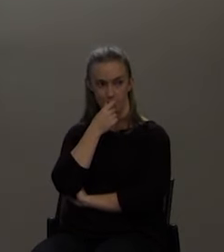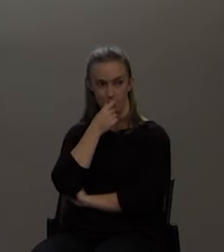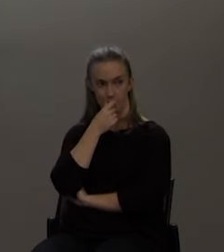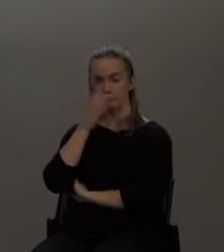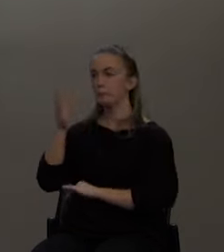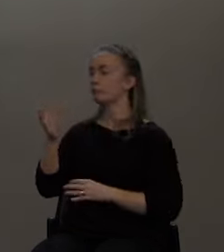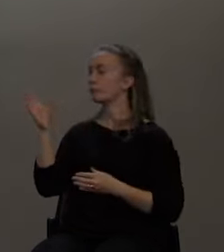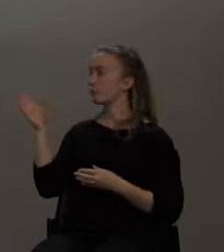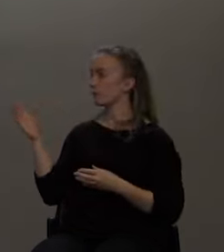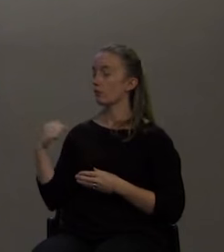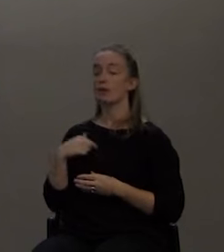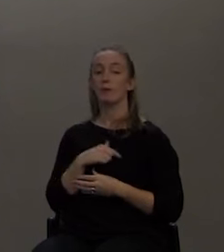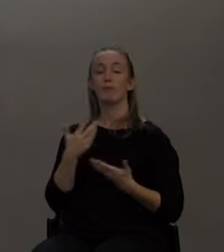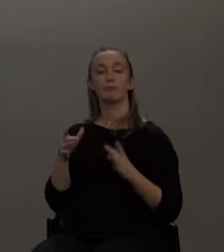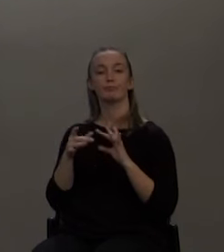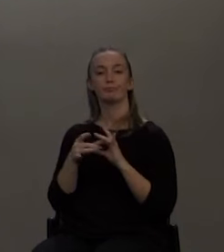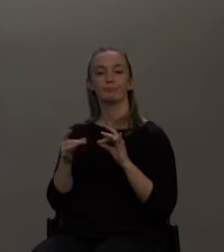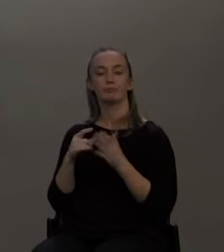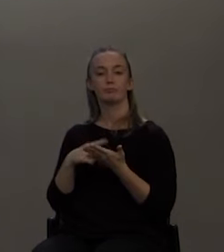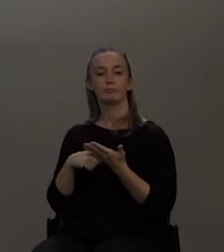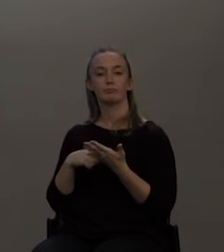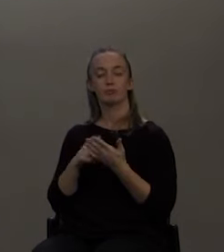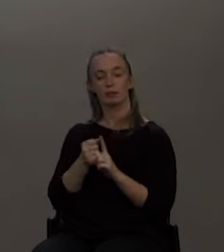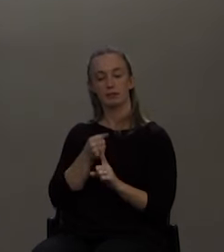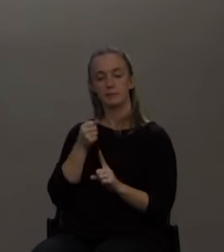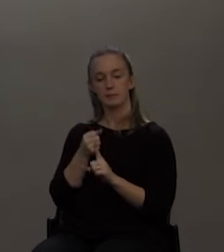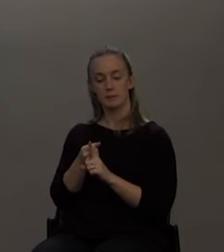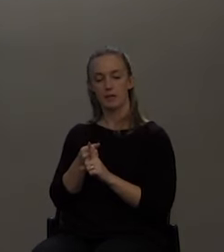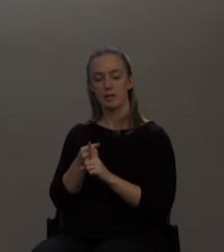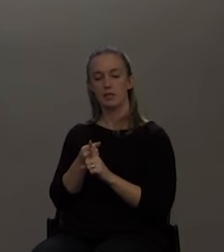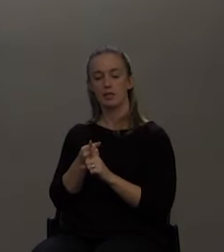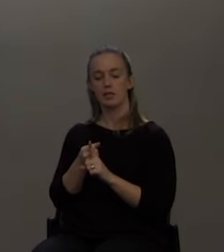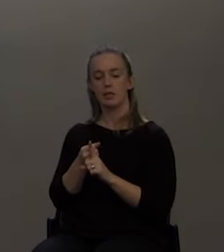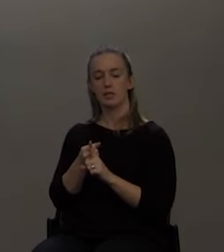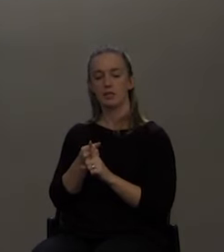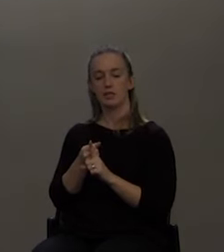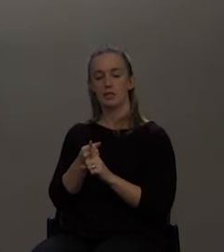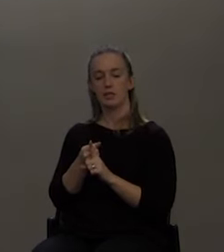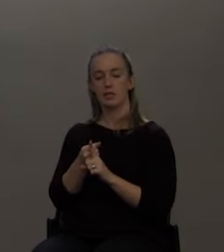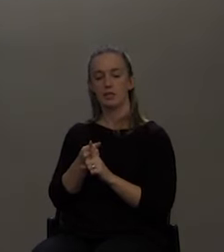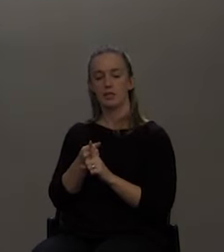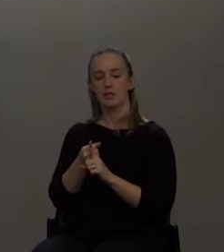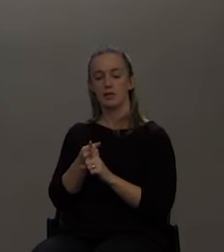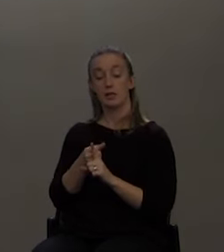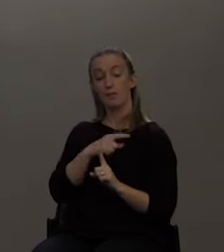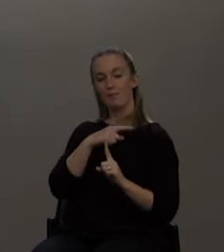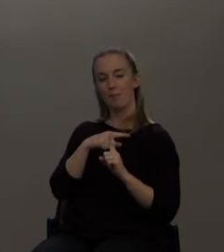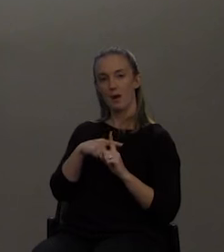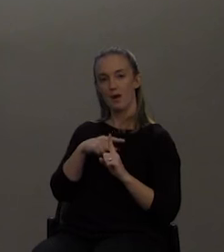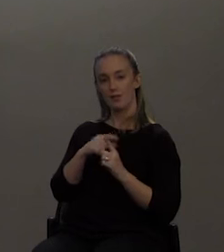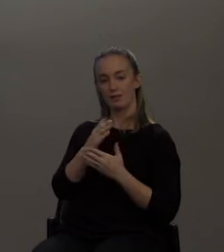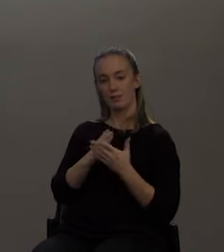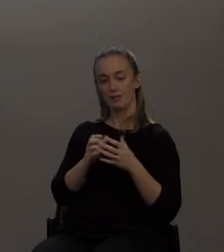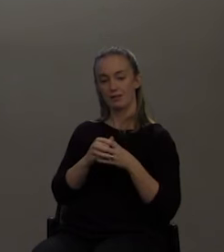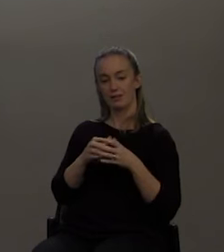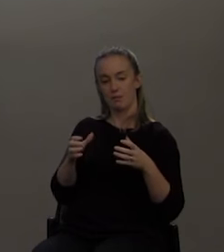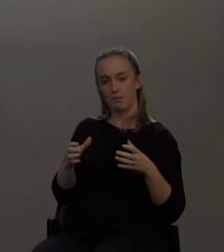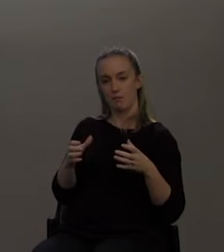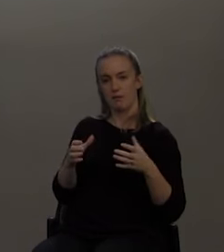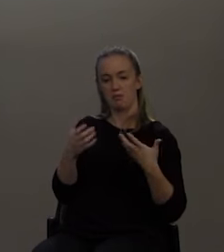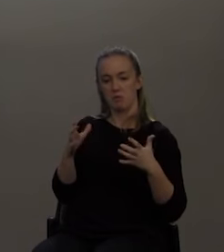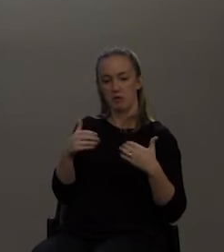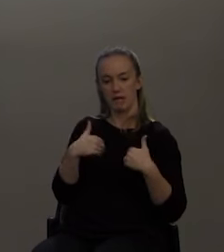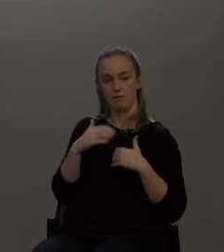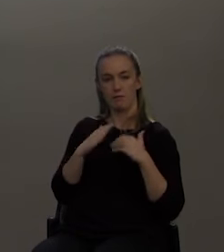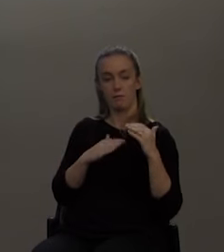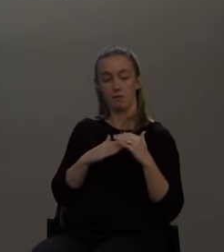So we talked about the impact and the positive part of the expansion of existing